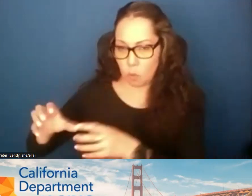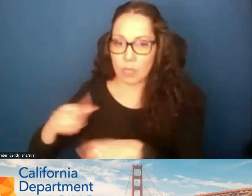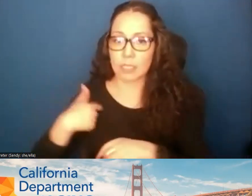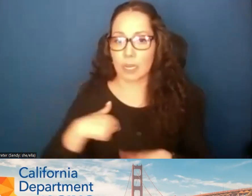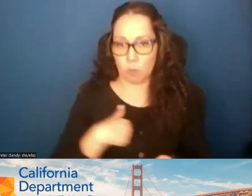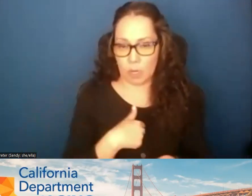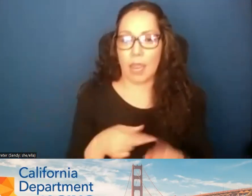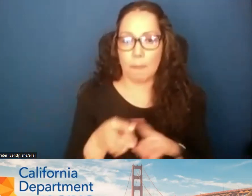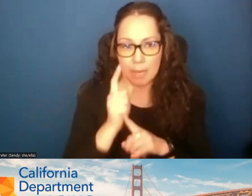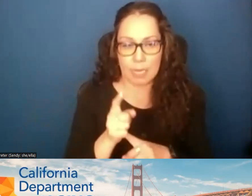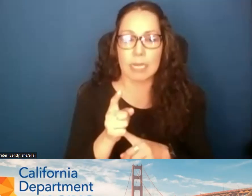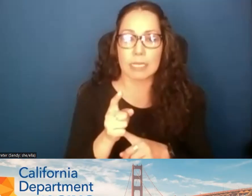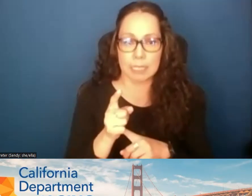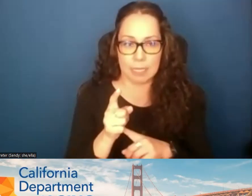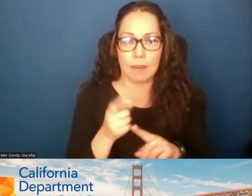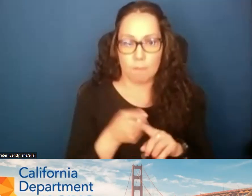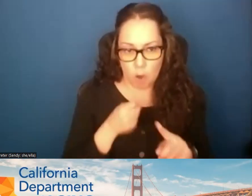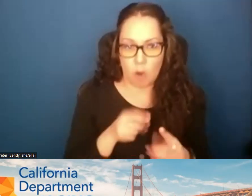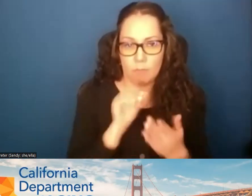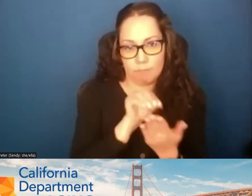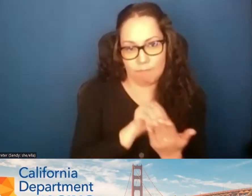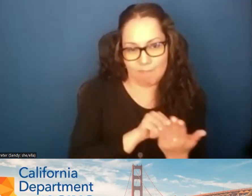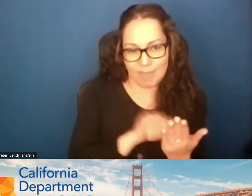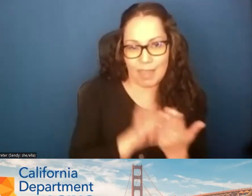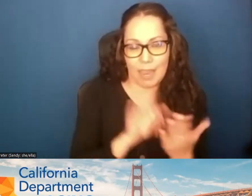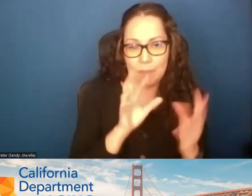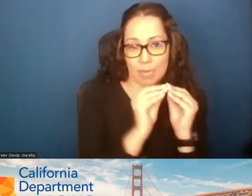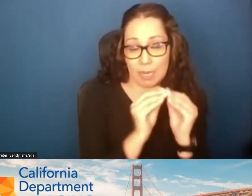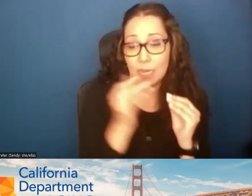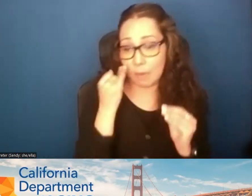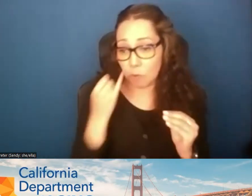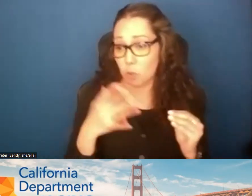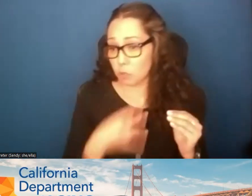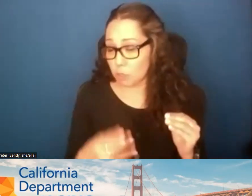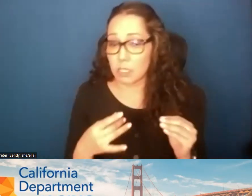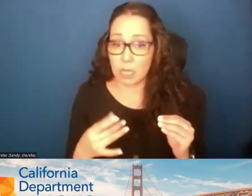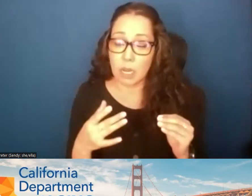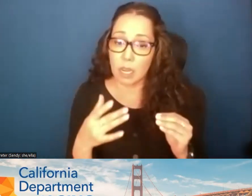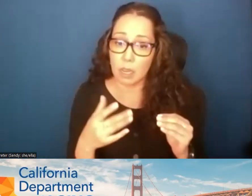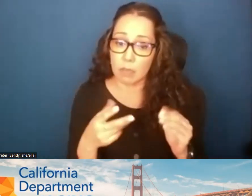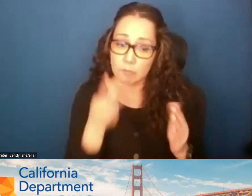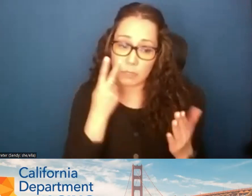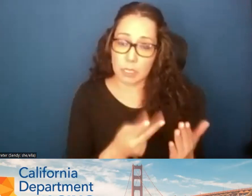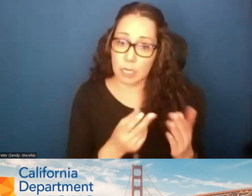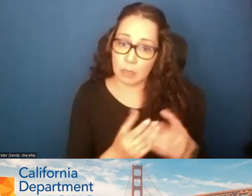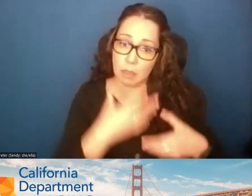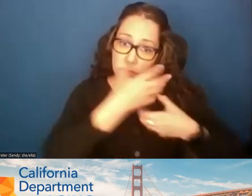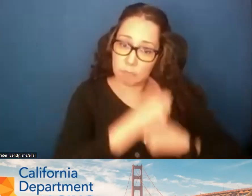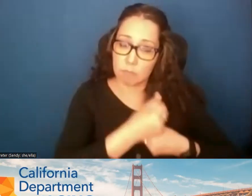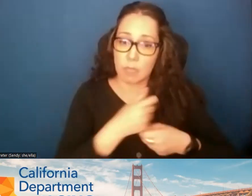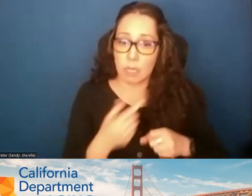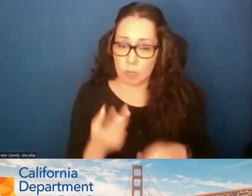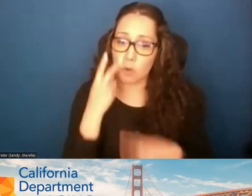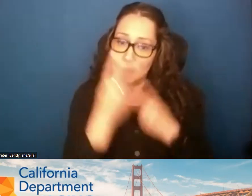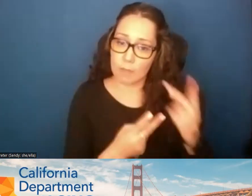and video available from the last meeting. So if you are interested in getting a recap, I invite you to visit last meeting's